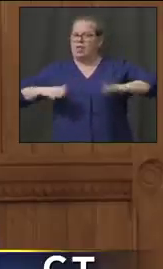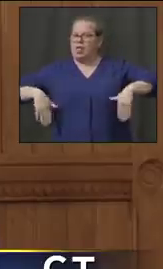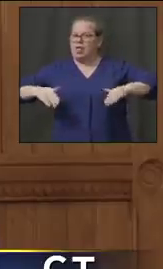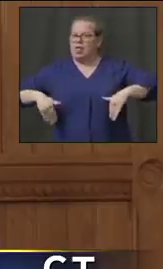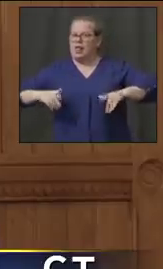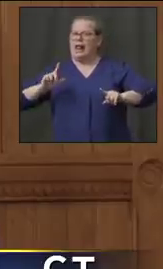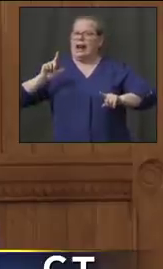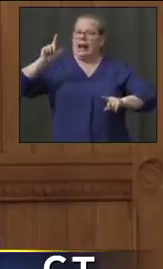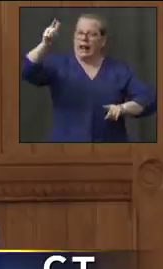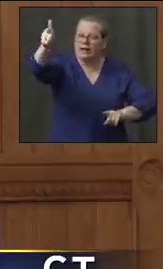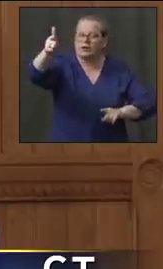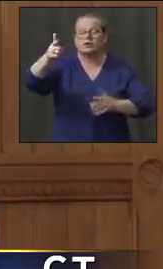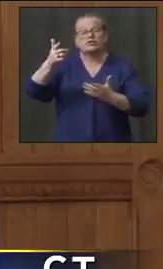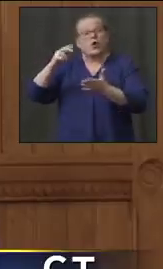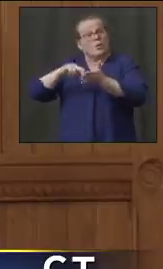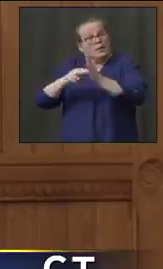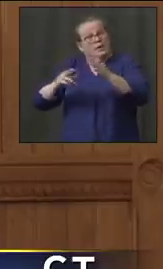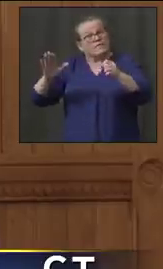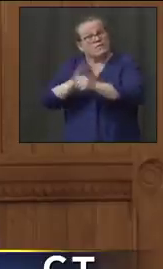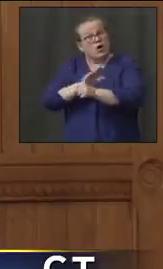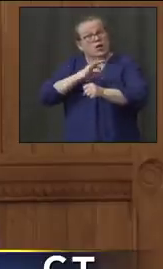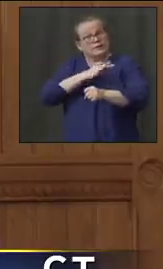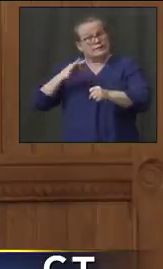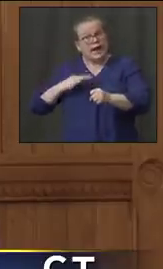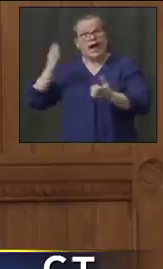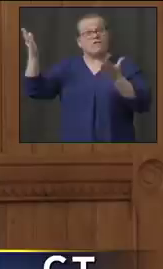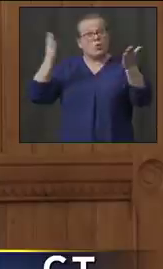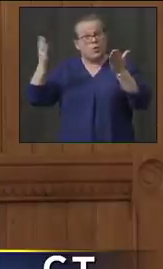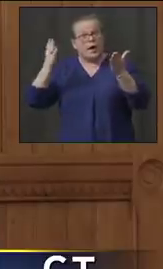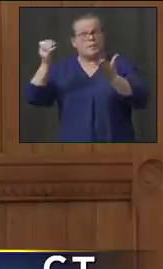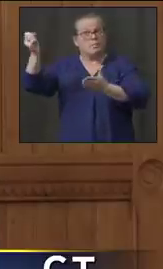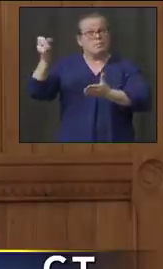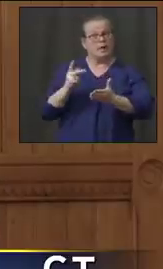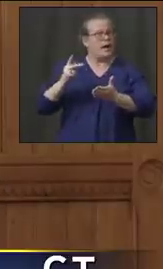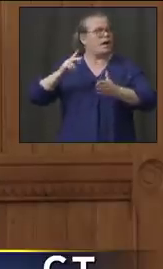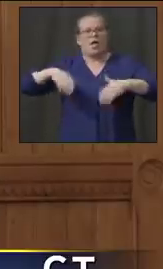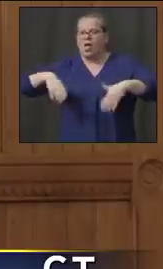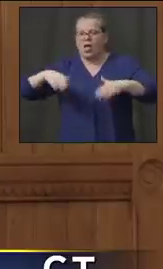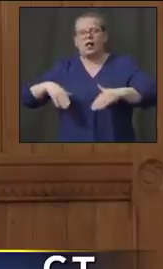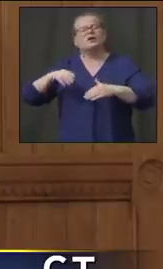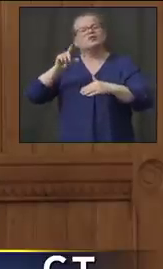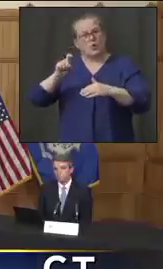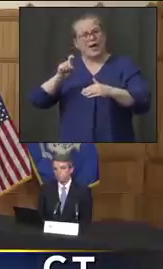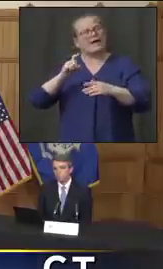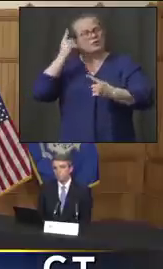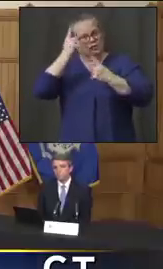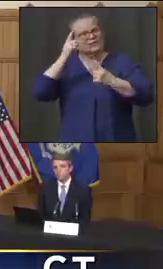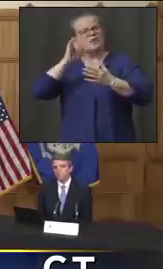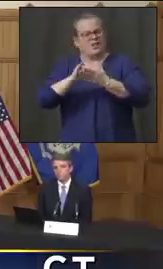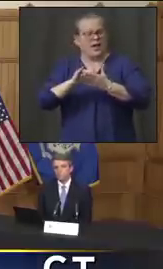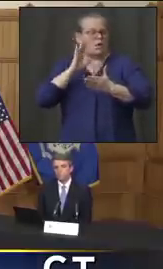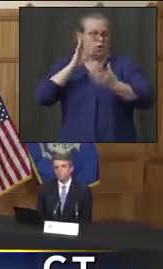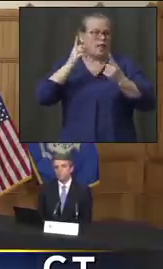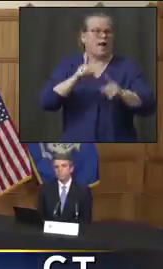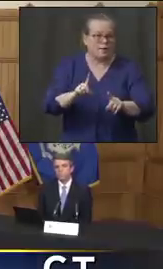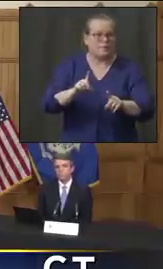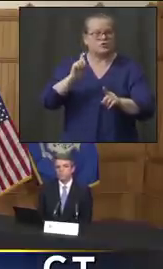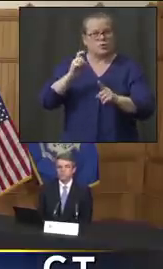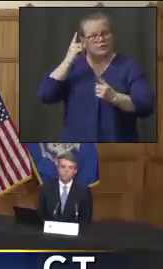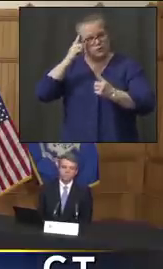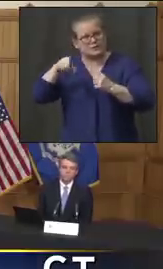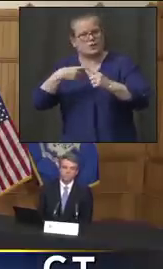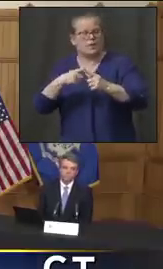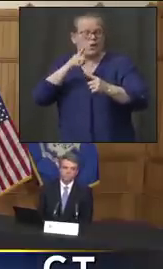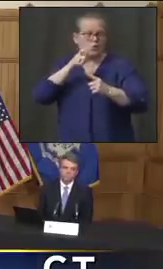those facilities, the social distancing, meaning less people in. So we're going to have to work our way through it. Well, as much as I hate people